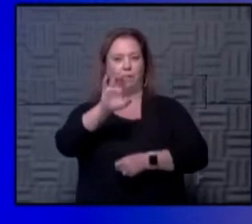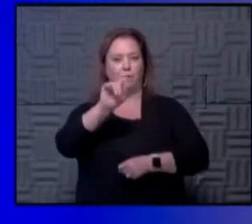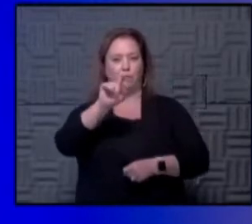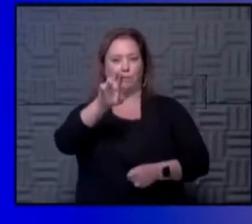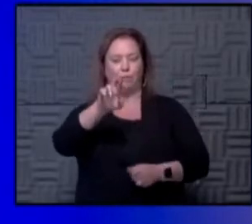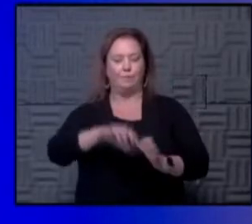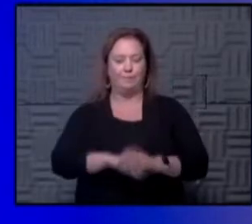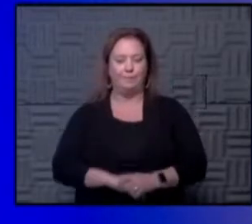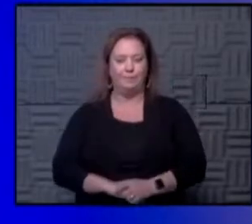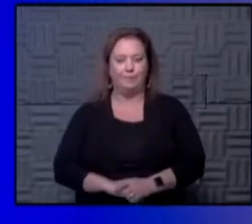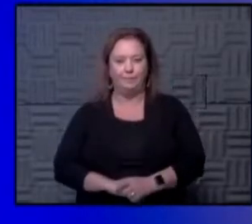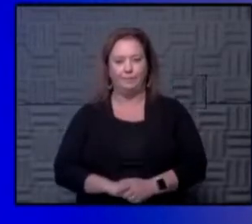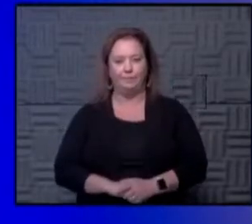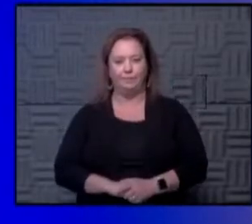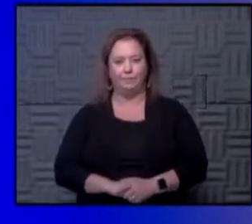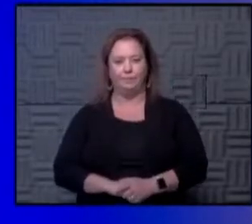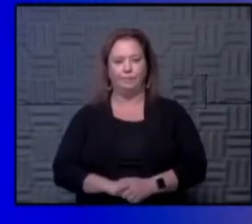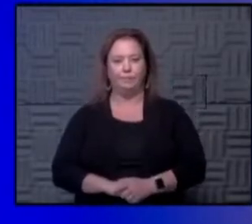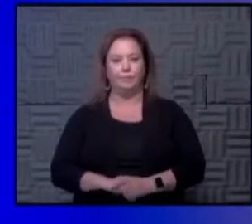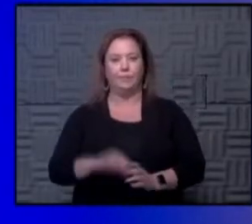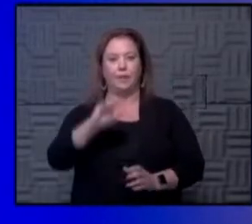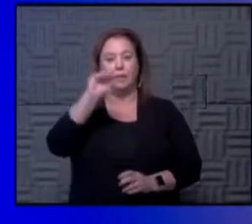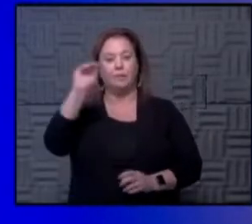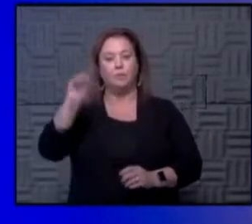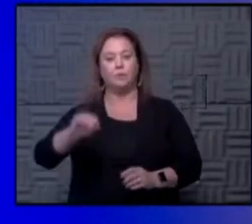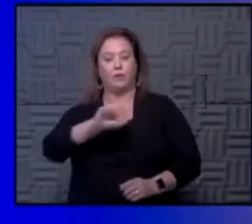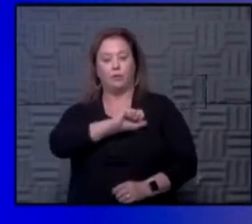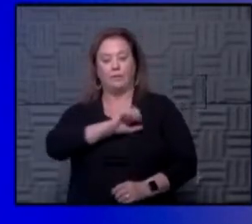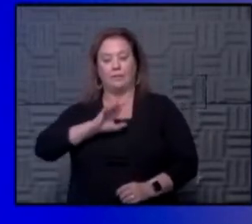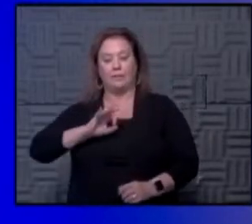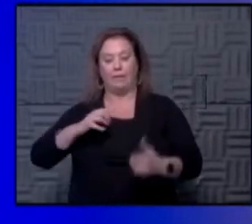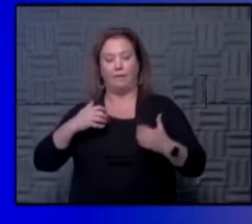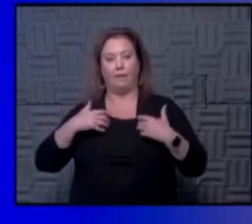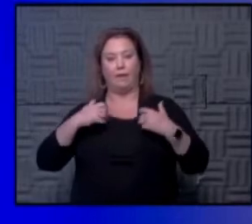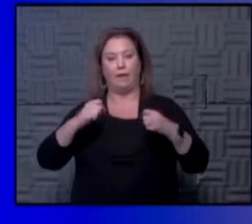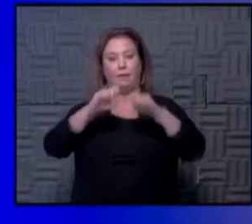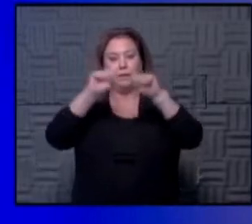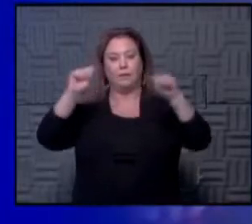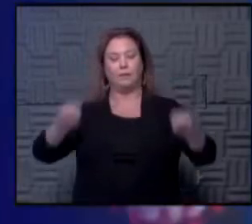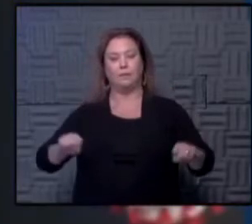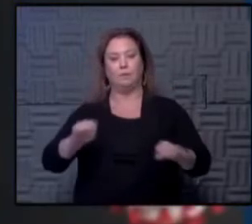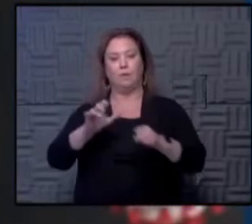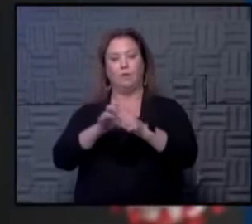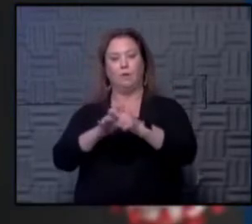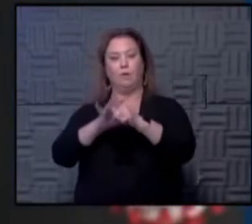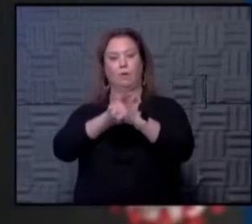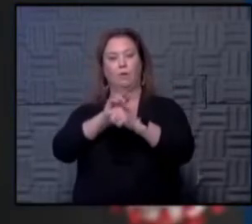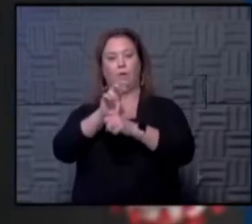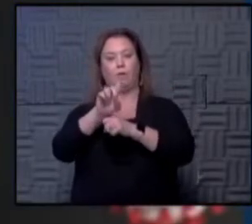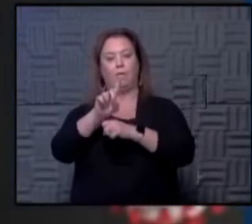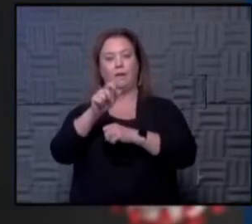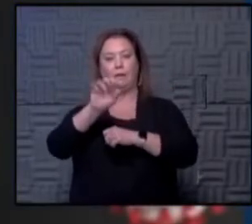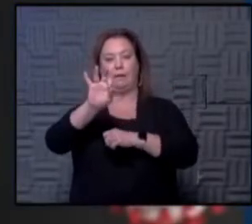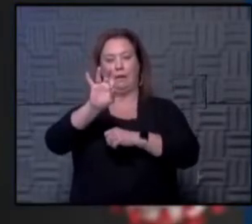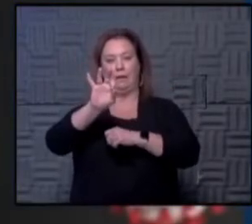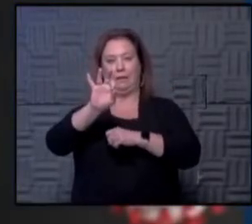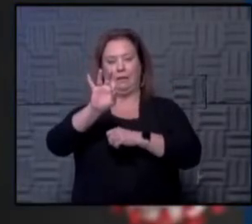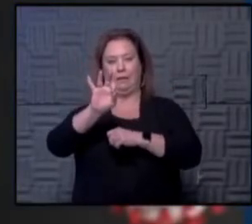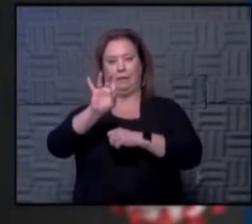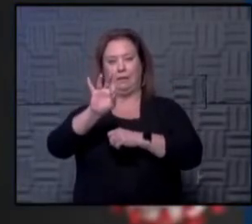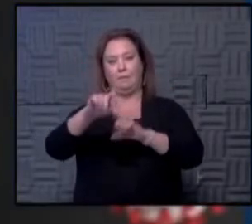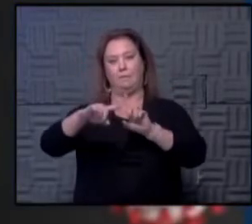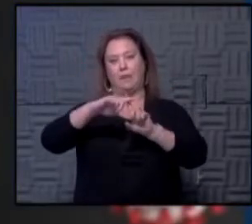vaccine as well. What is the percentage of staff at the health system who are either COVID-19 positive or out waiting for